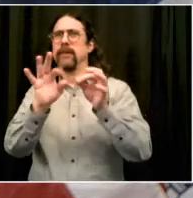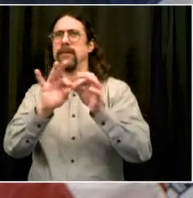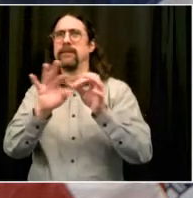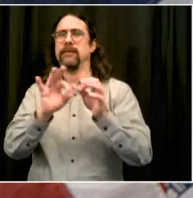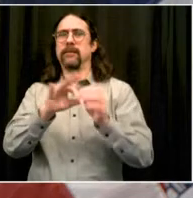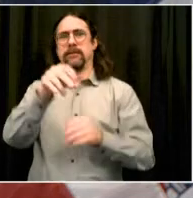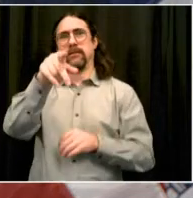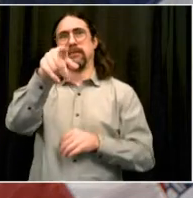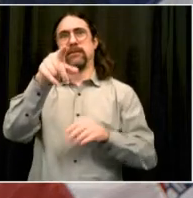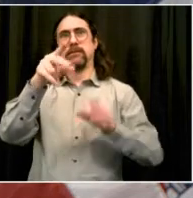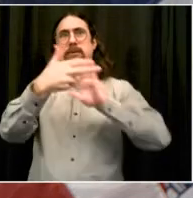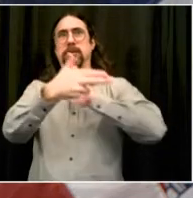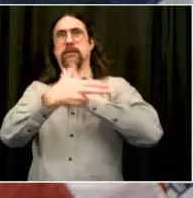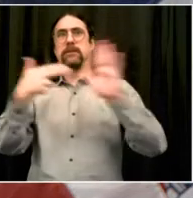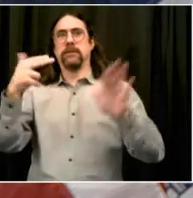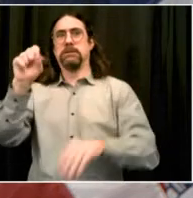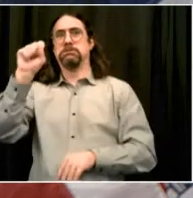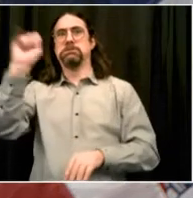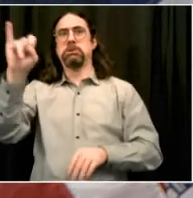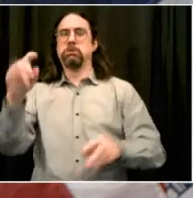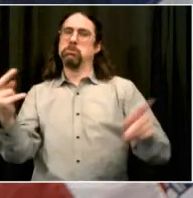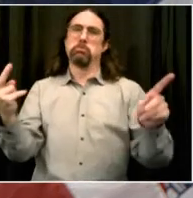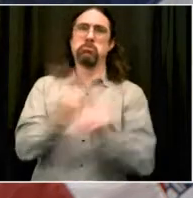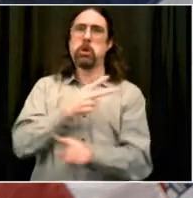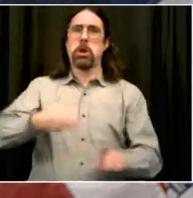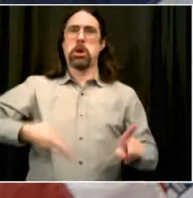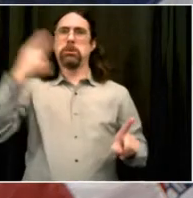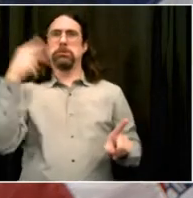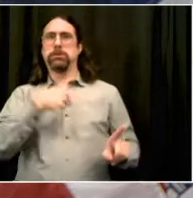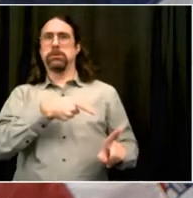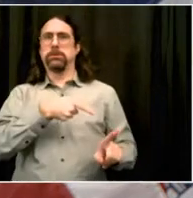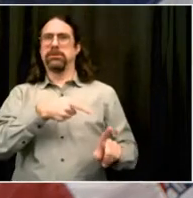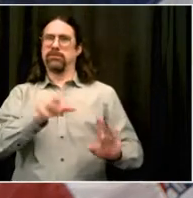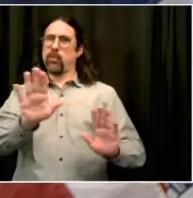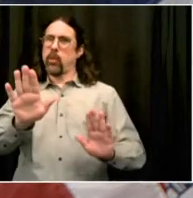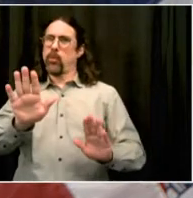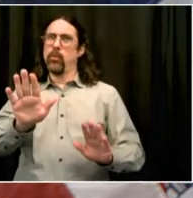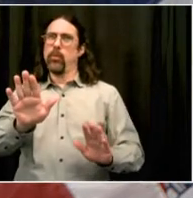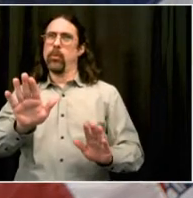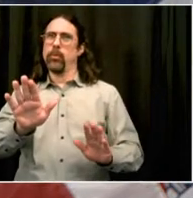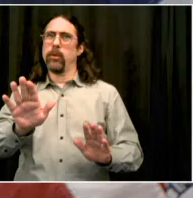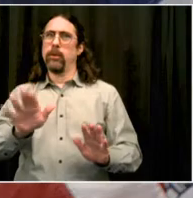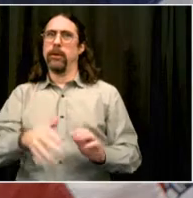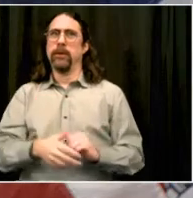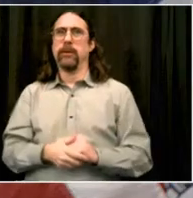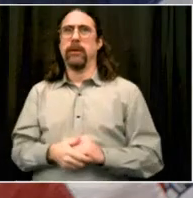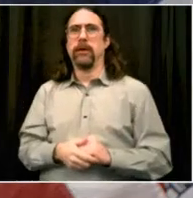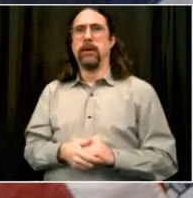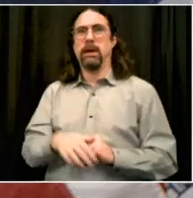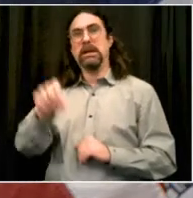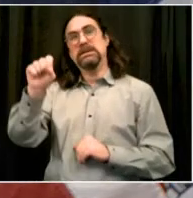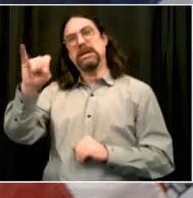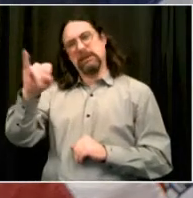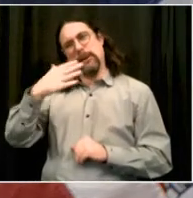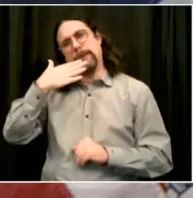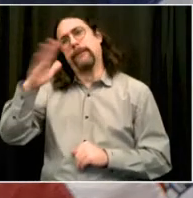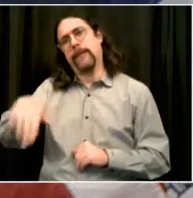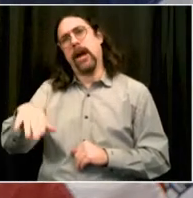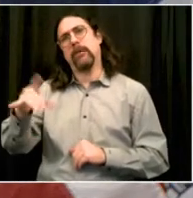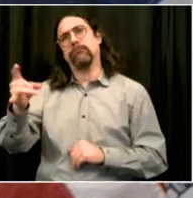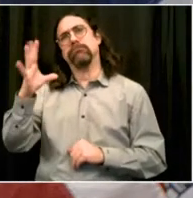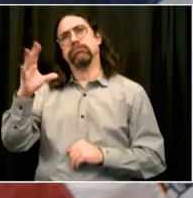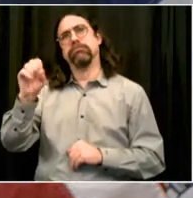The statement the governor made yesterday, I think, makes clear we can expect in a matter of days